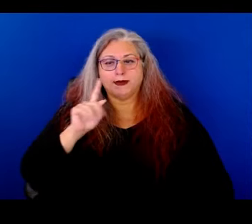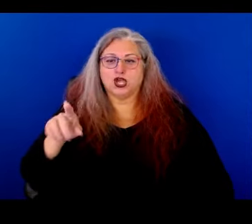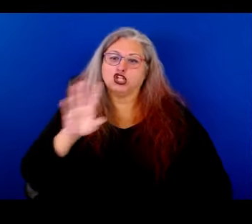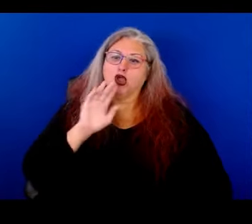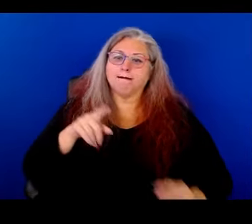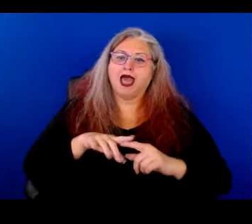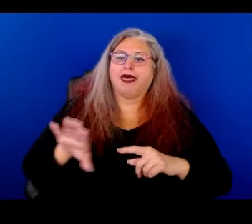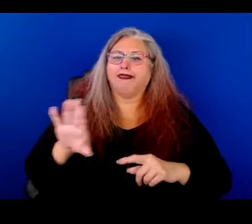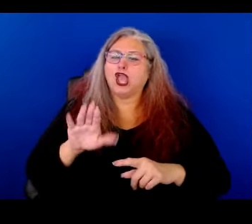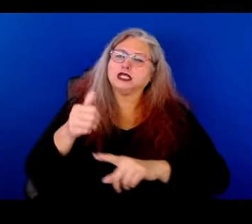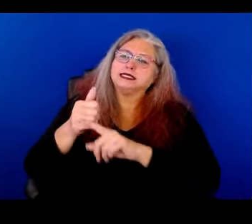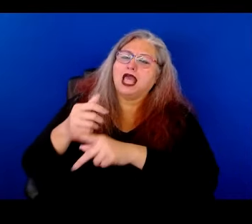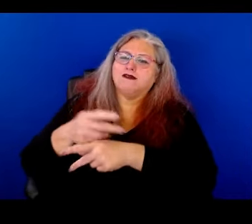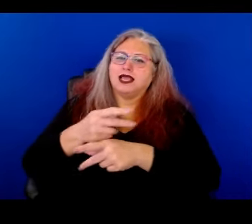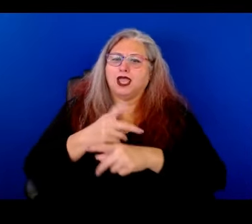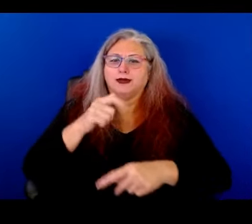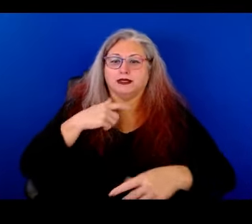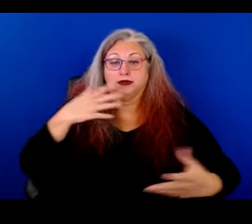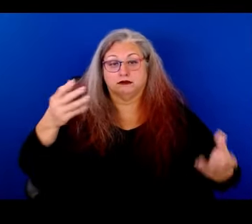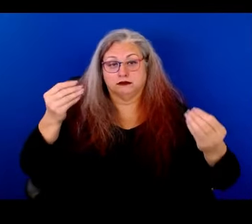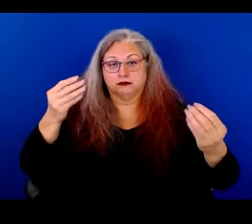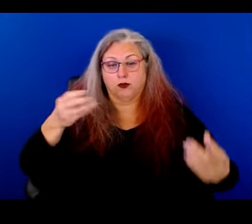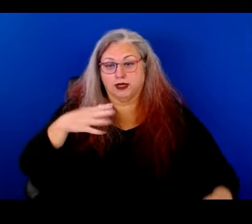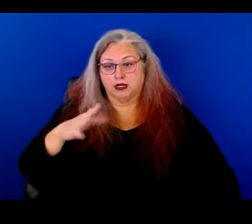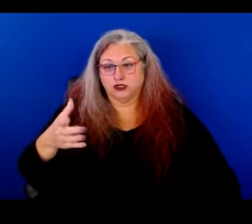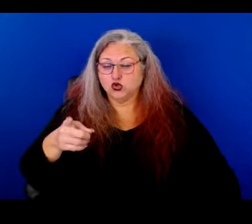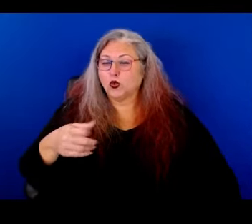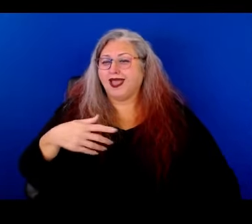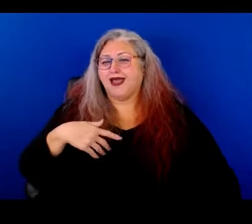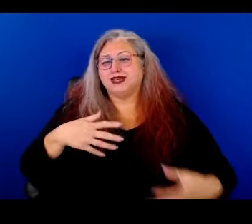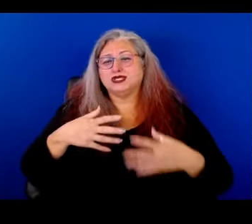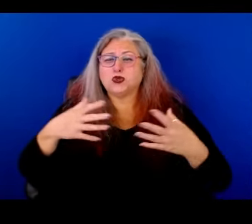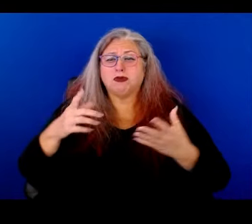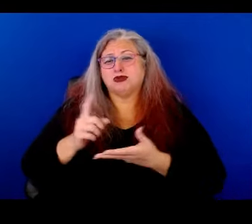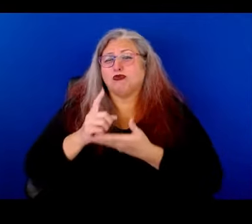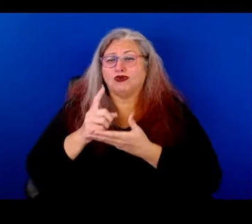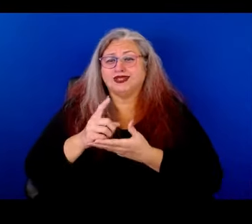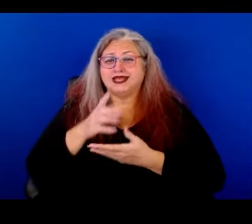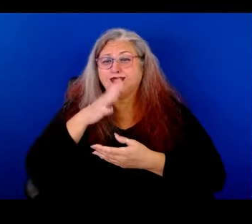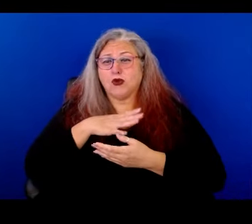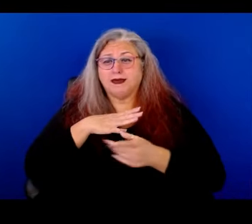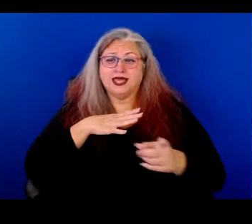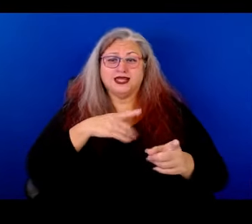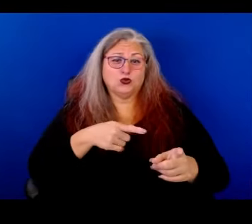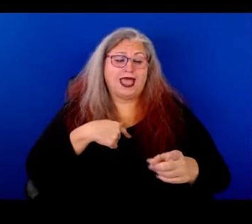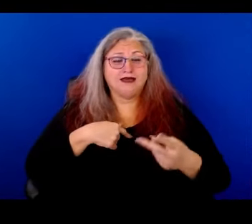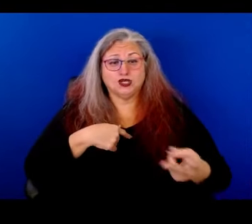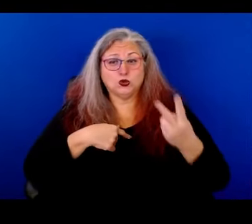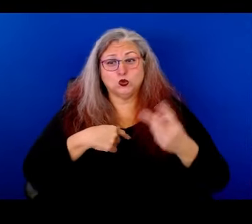talking about their own self-care because I'm like, oh my gosh, you have so much privilege. The woman with, you